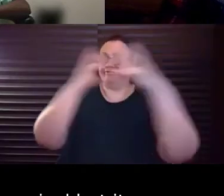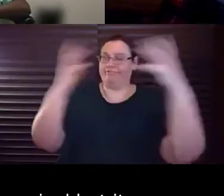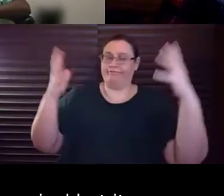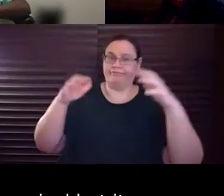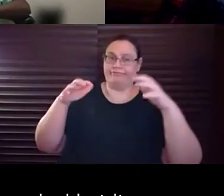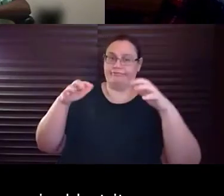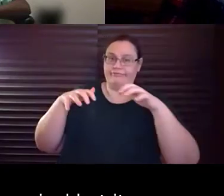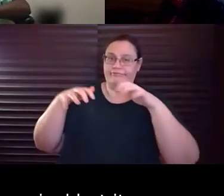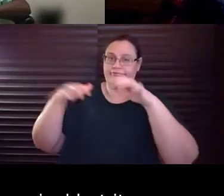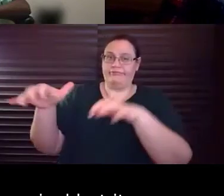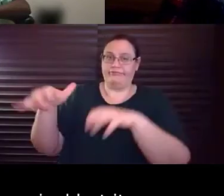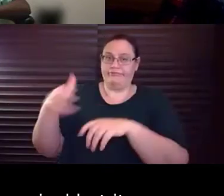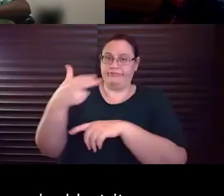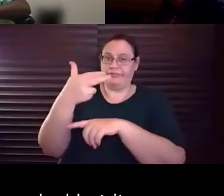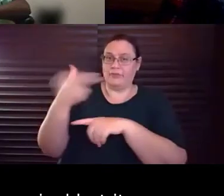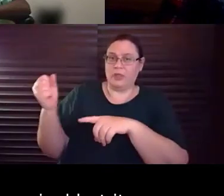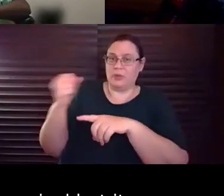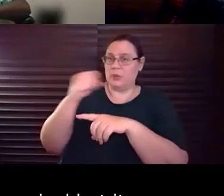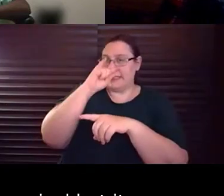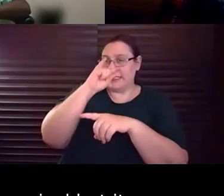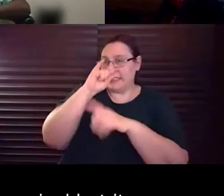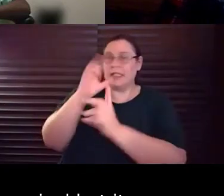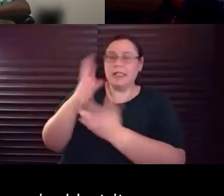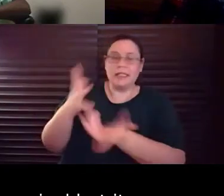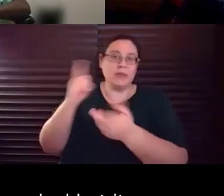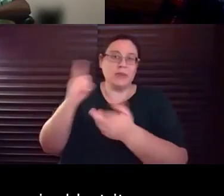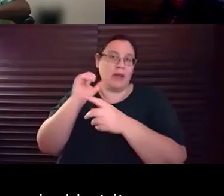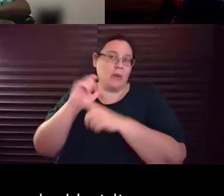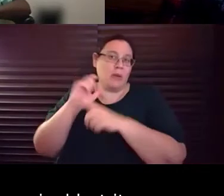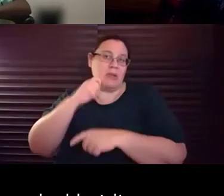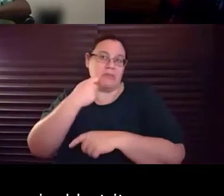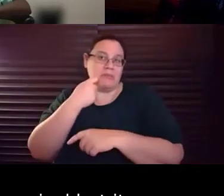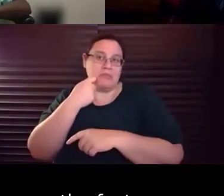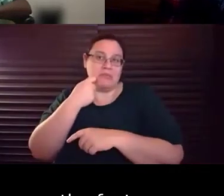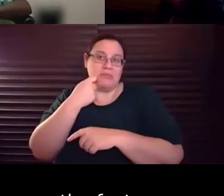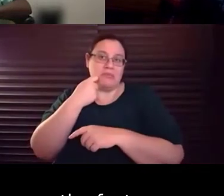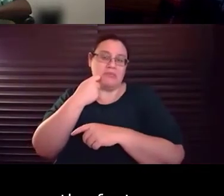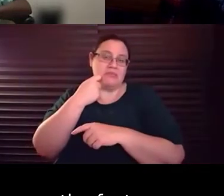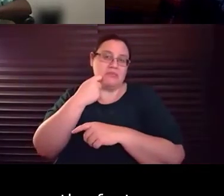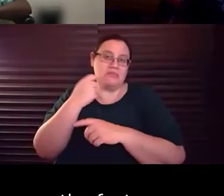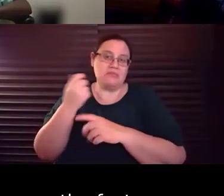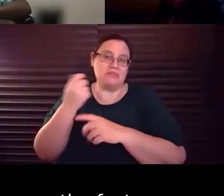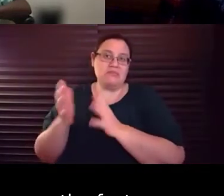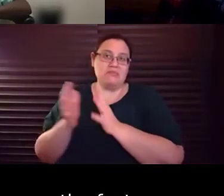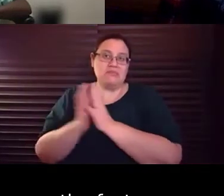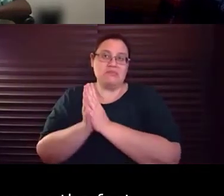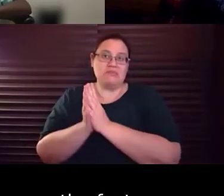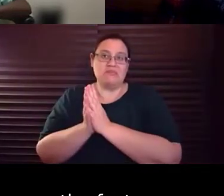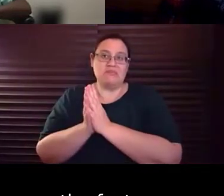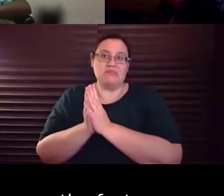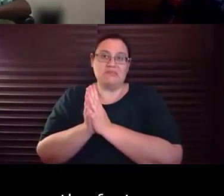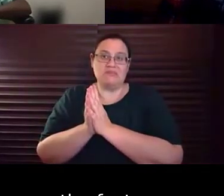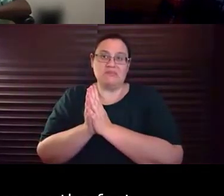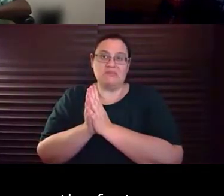All kids, they say sad songs for the real